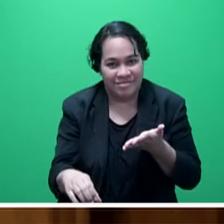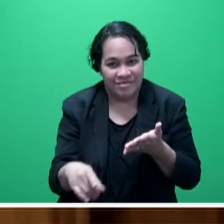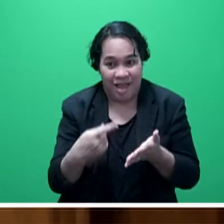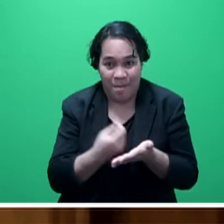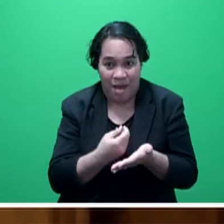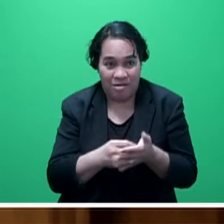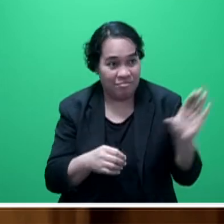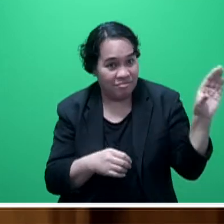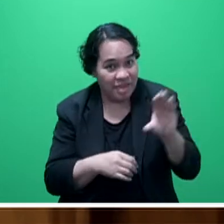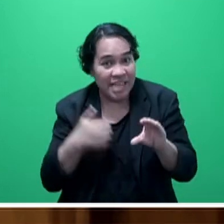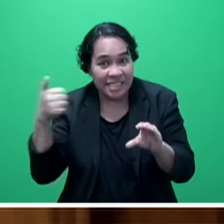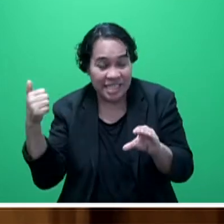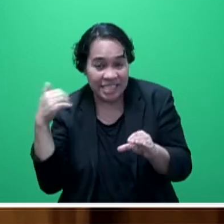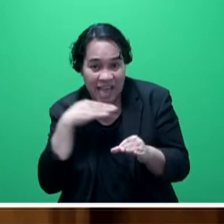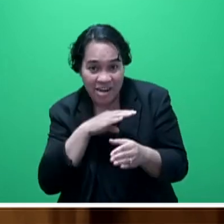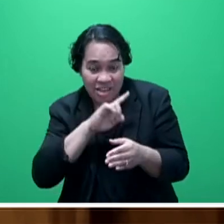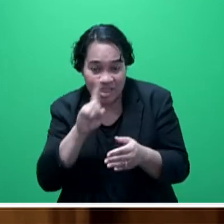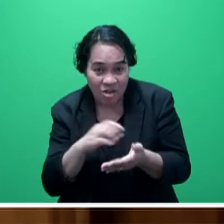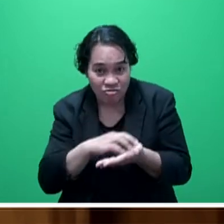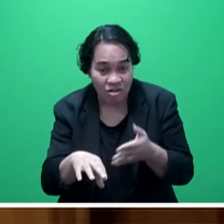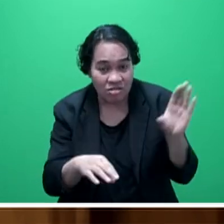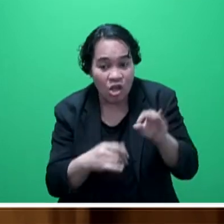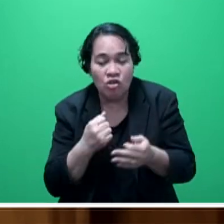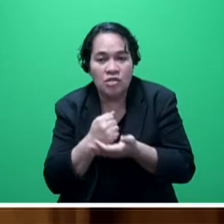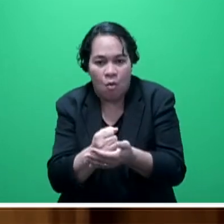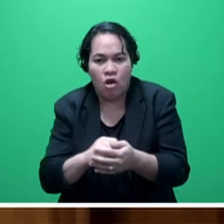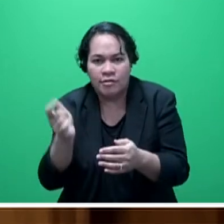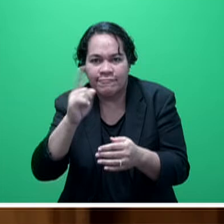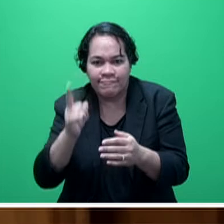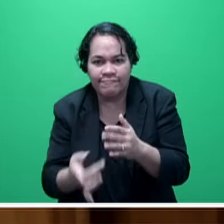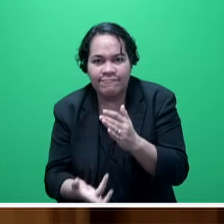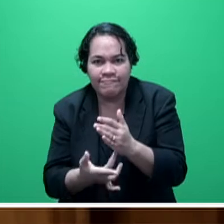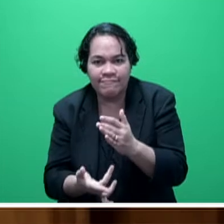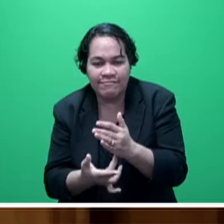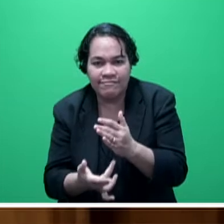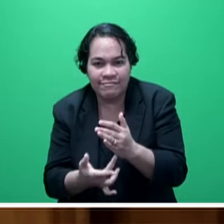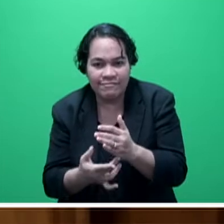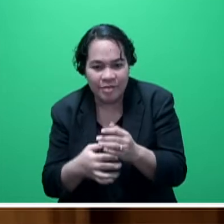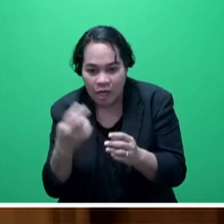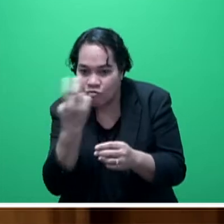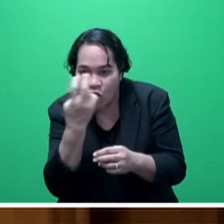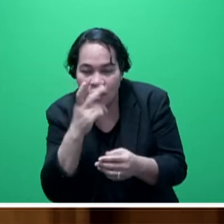of $600,000 to support the electronic monitoring program.